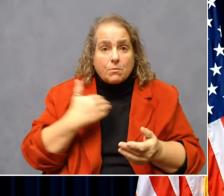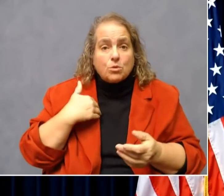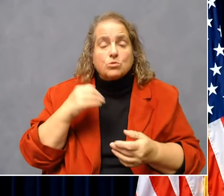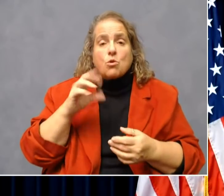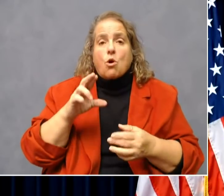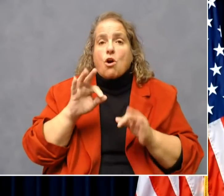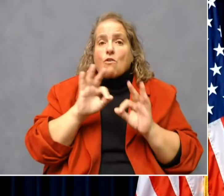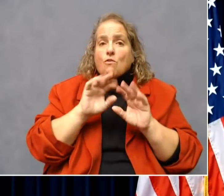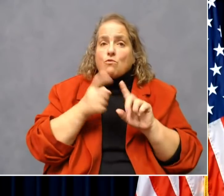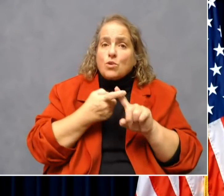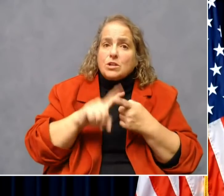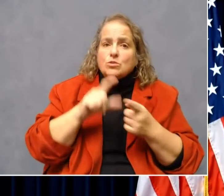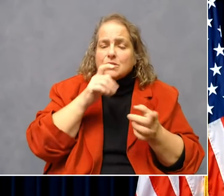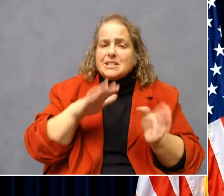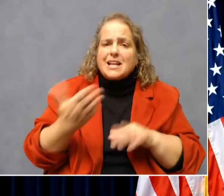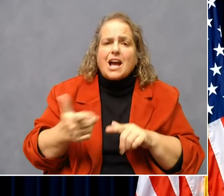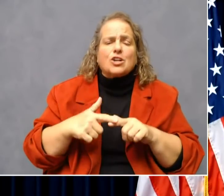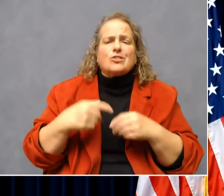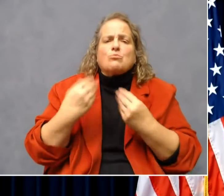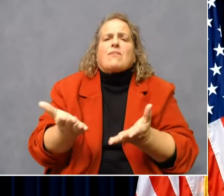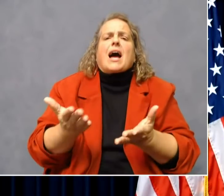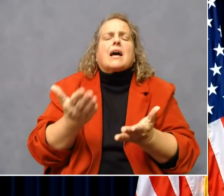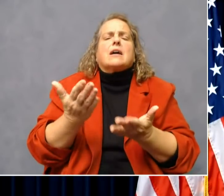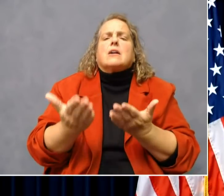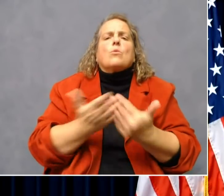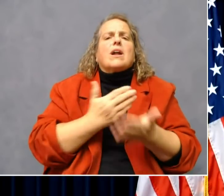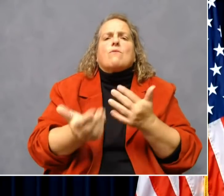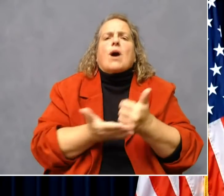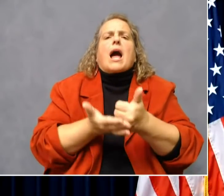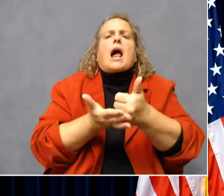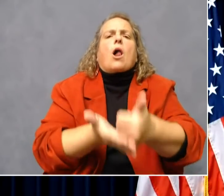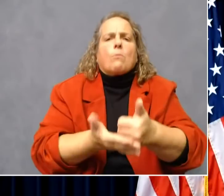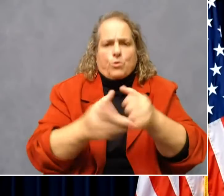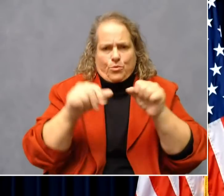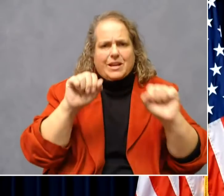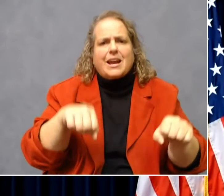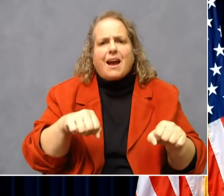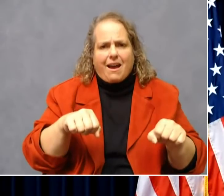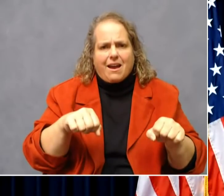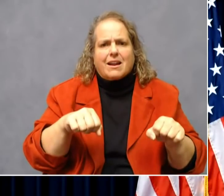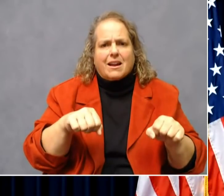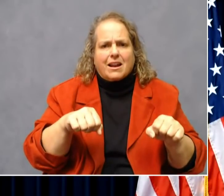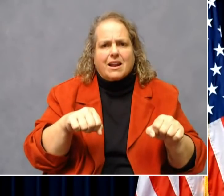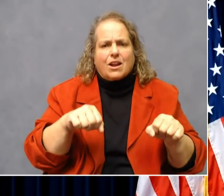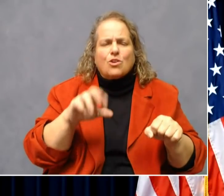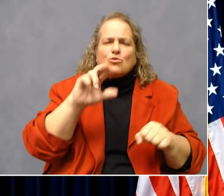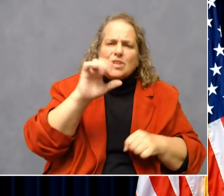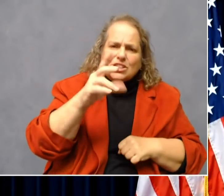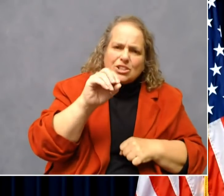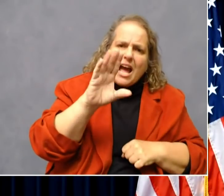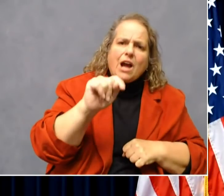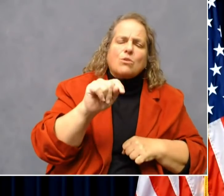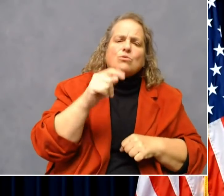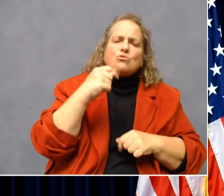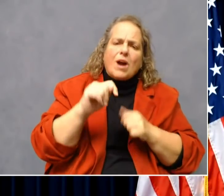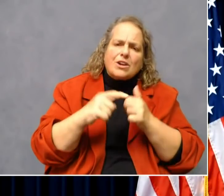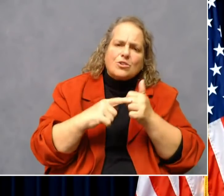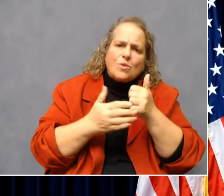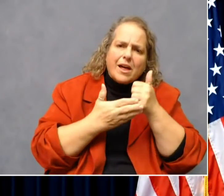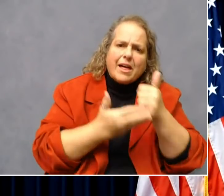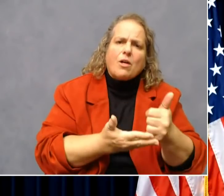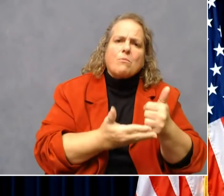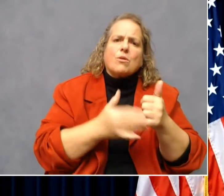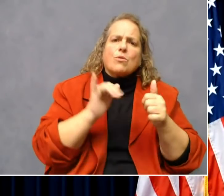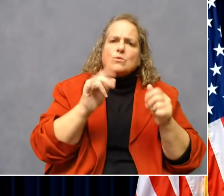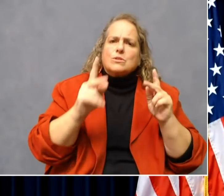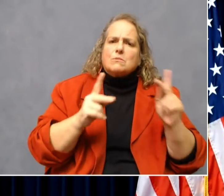whatever help you can. It just helps that you reach out even. And let's keep those green